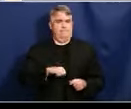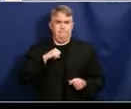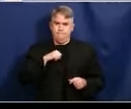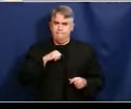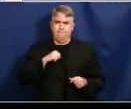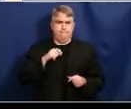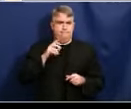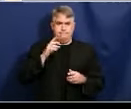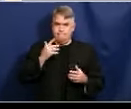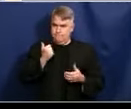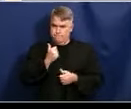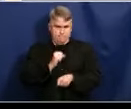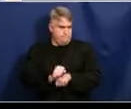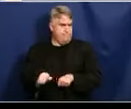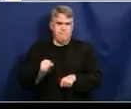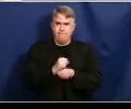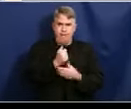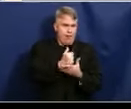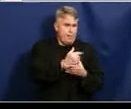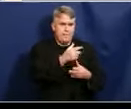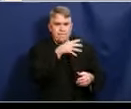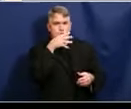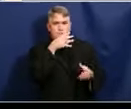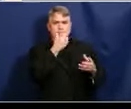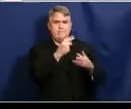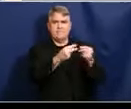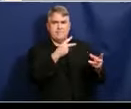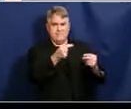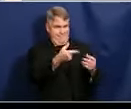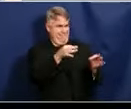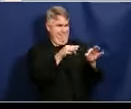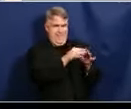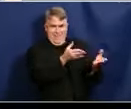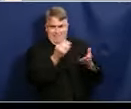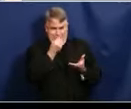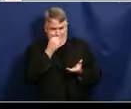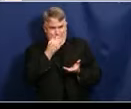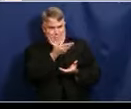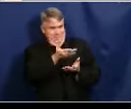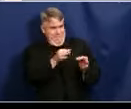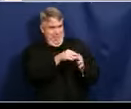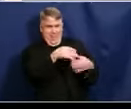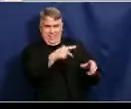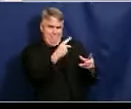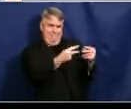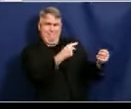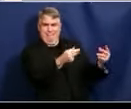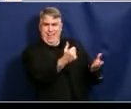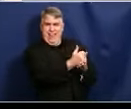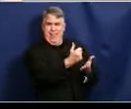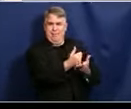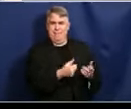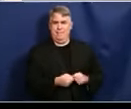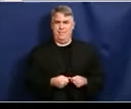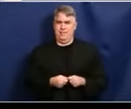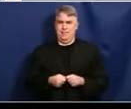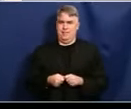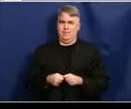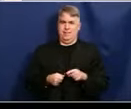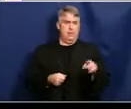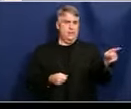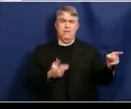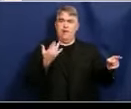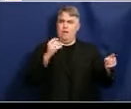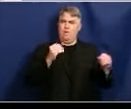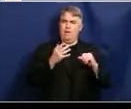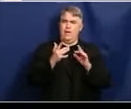working people in the county. For them to online schedule an appointment takes them away from work.